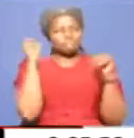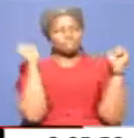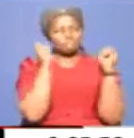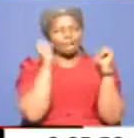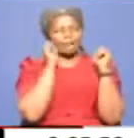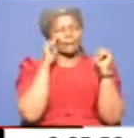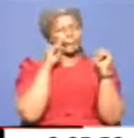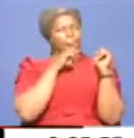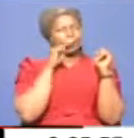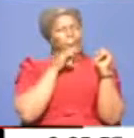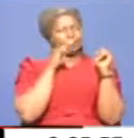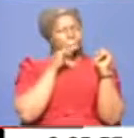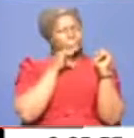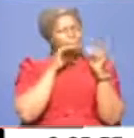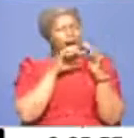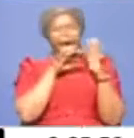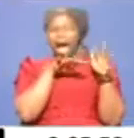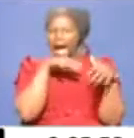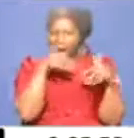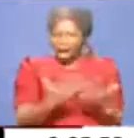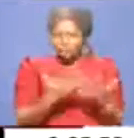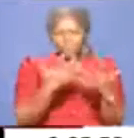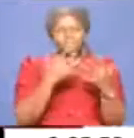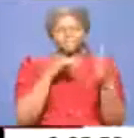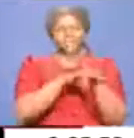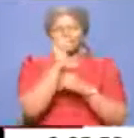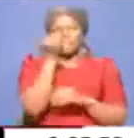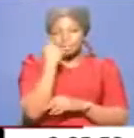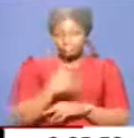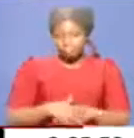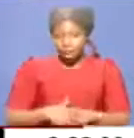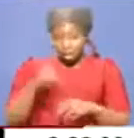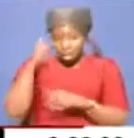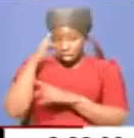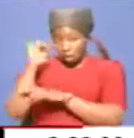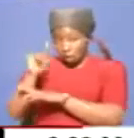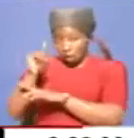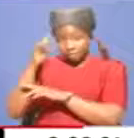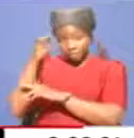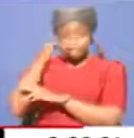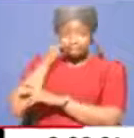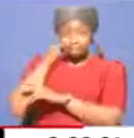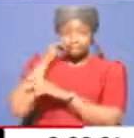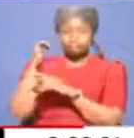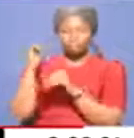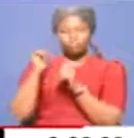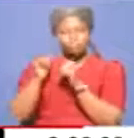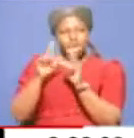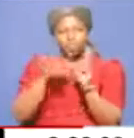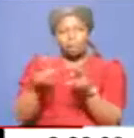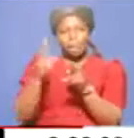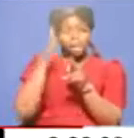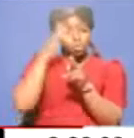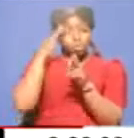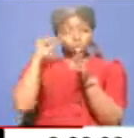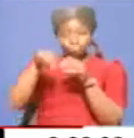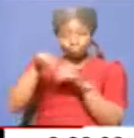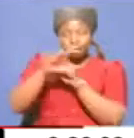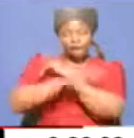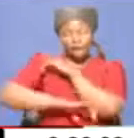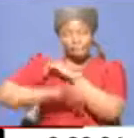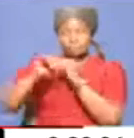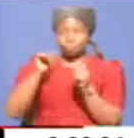is in Kenya. I think one of the diseases that is commonly known in this country is malaria.